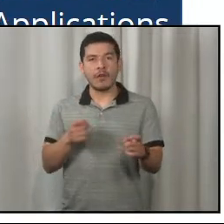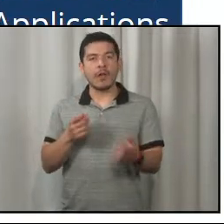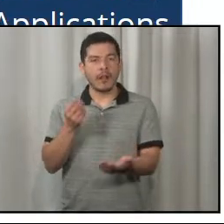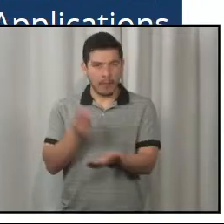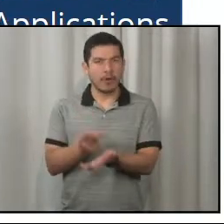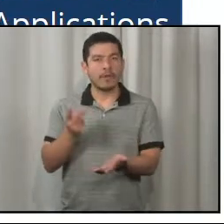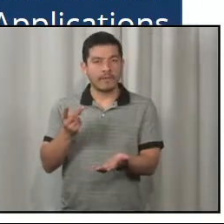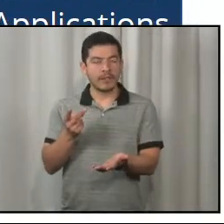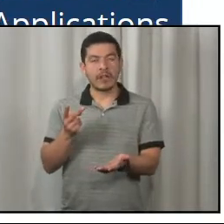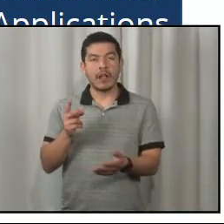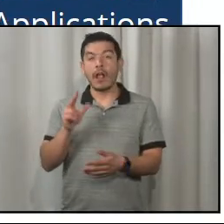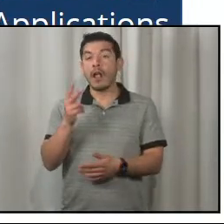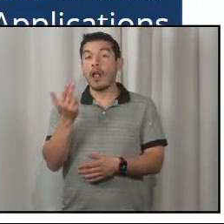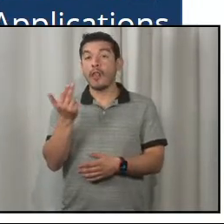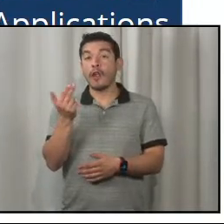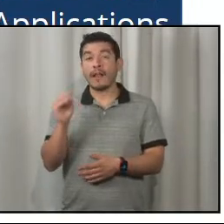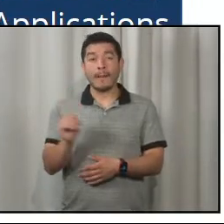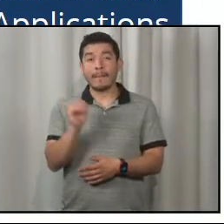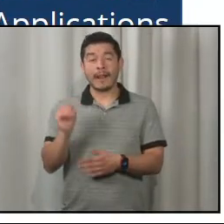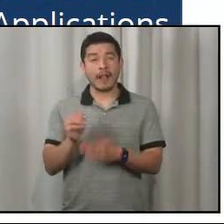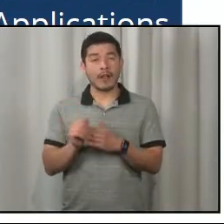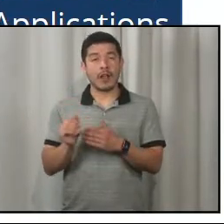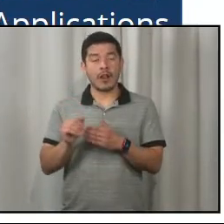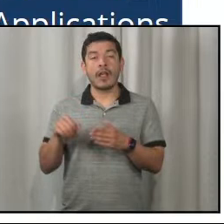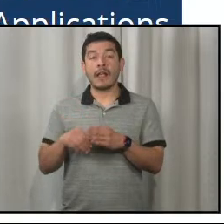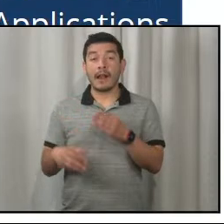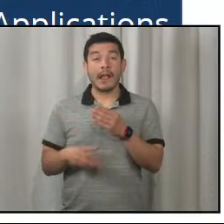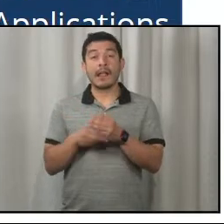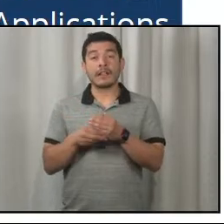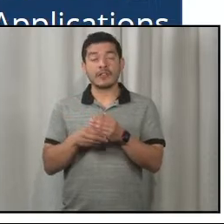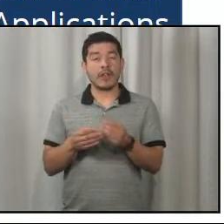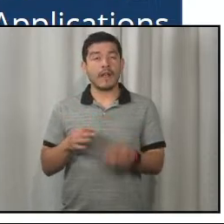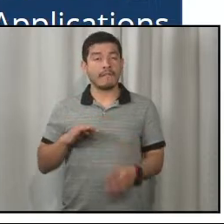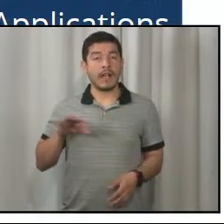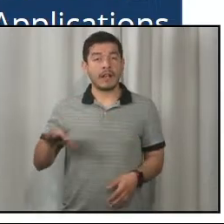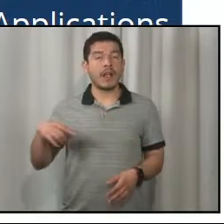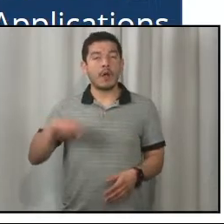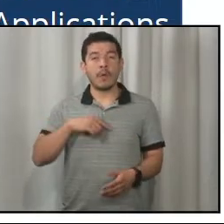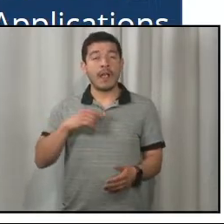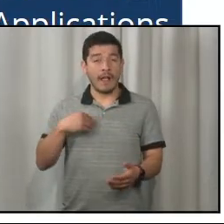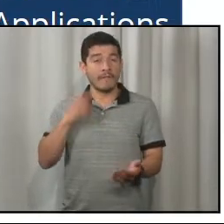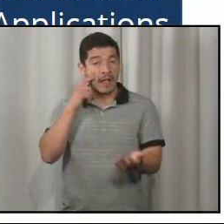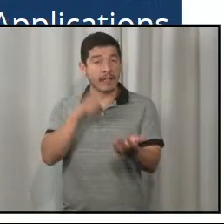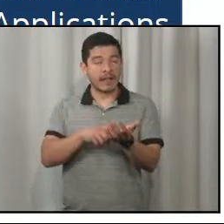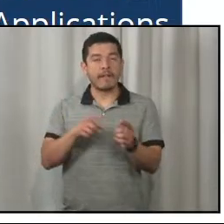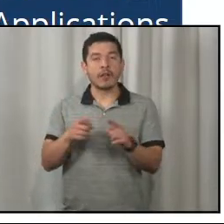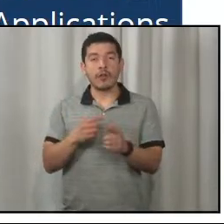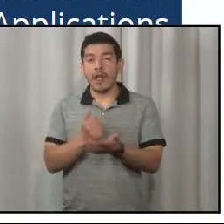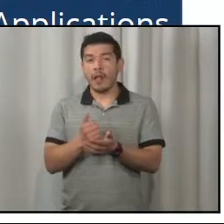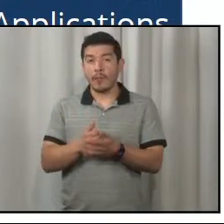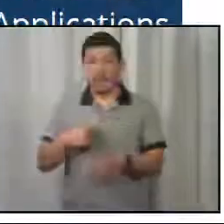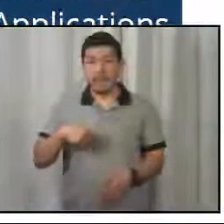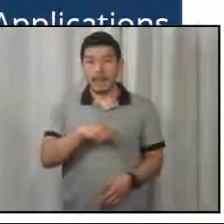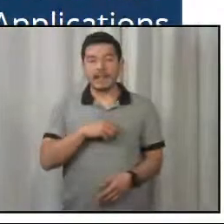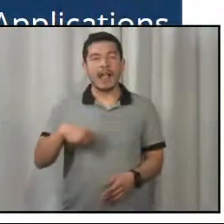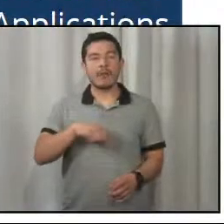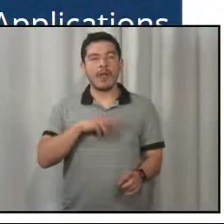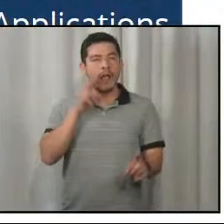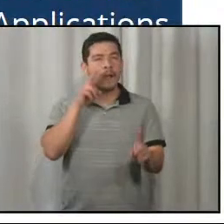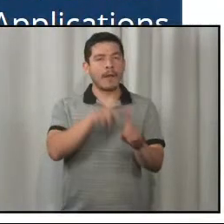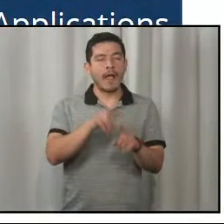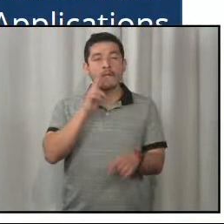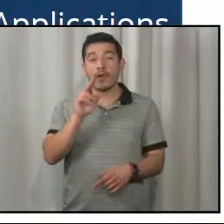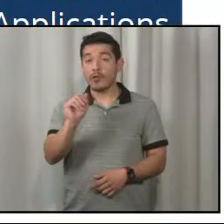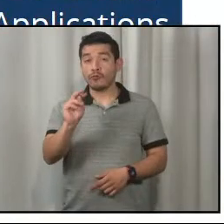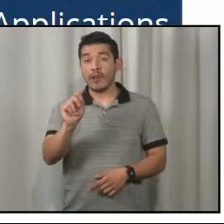approved, $13 million in additional funding that we have identified to help with this. And we've applied for grants, about $5.5